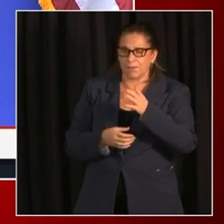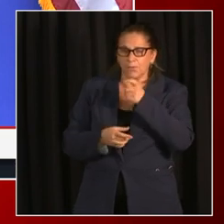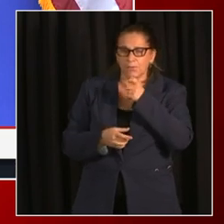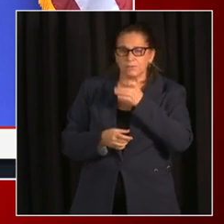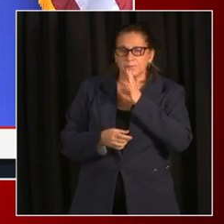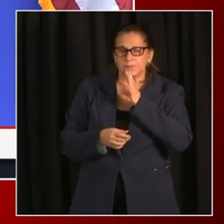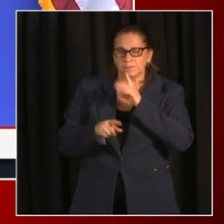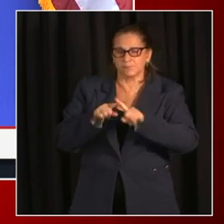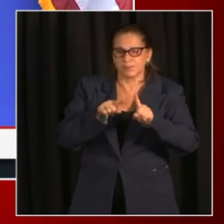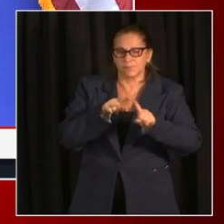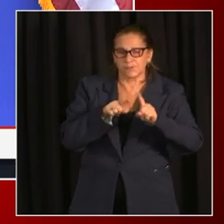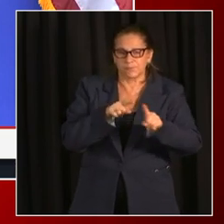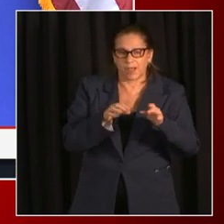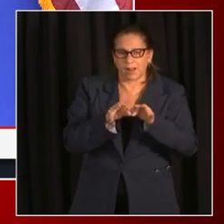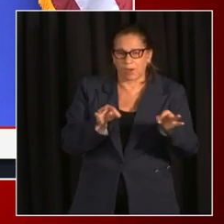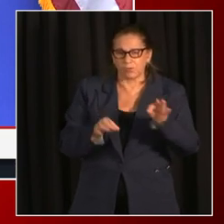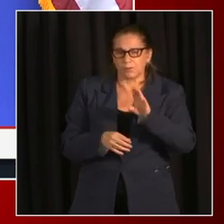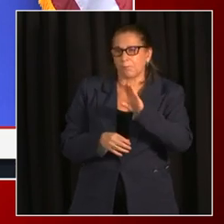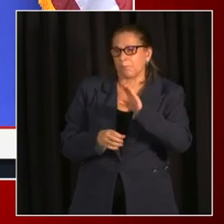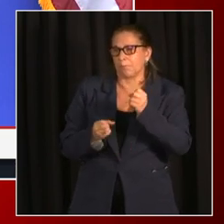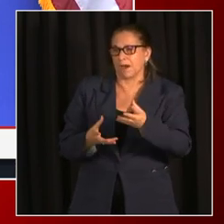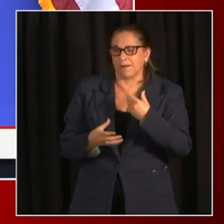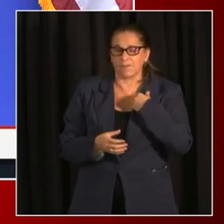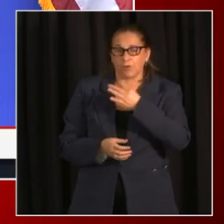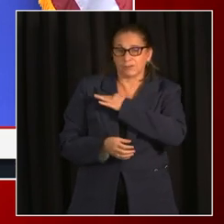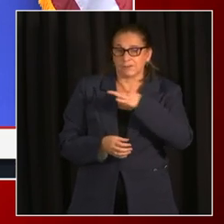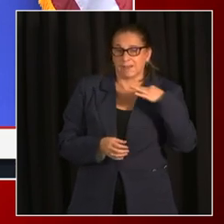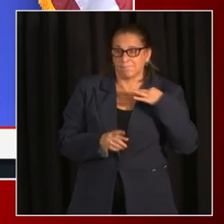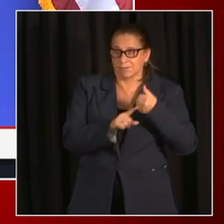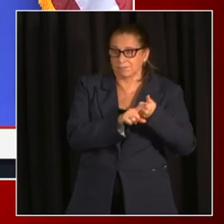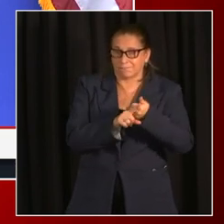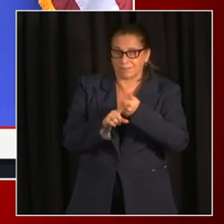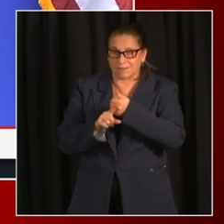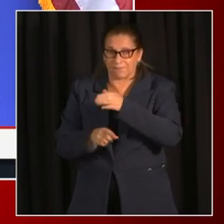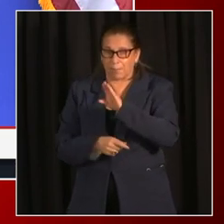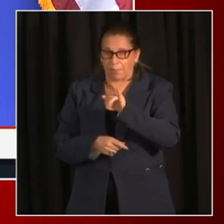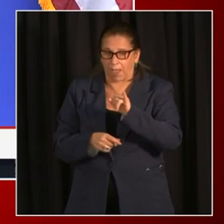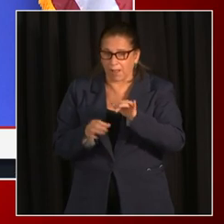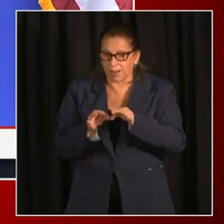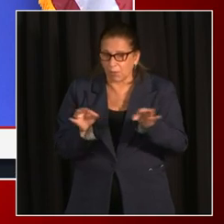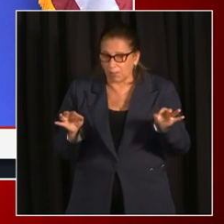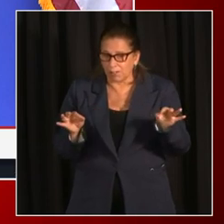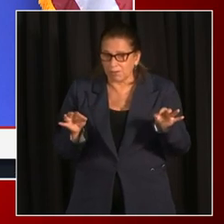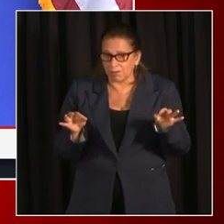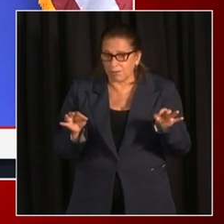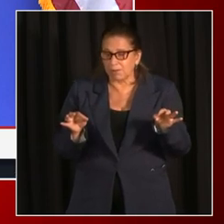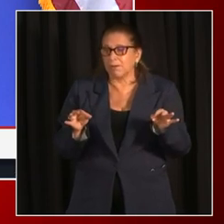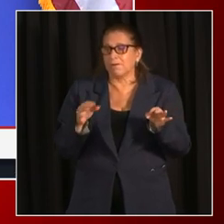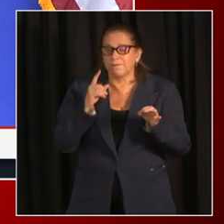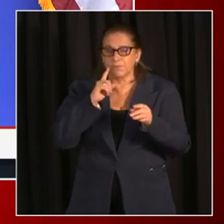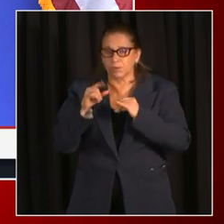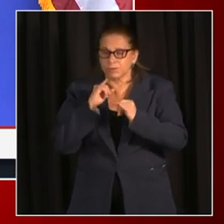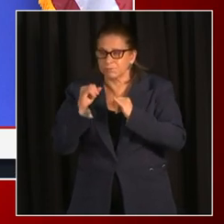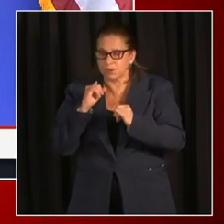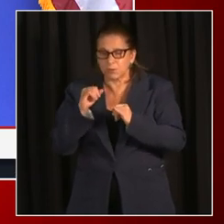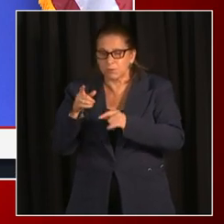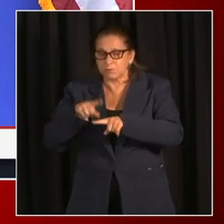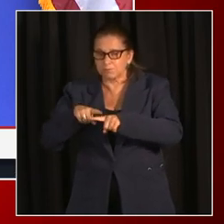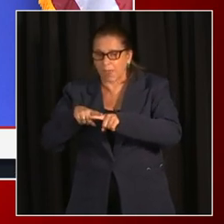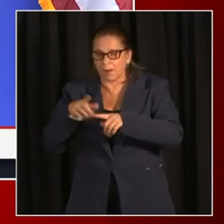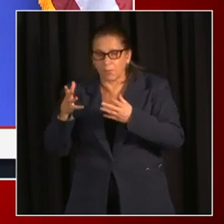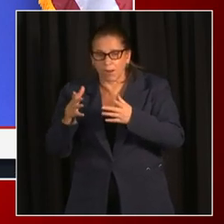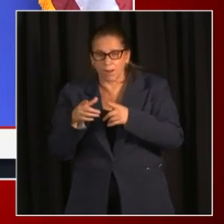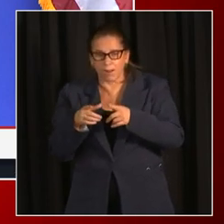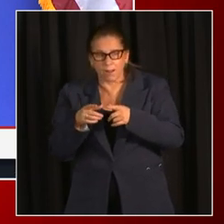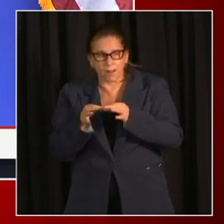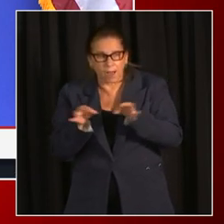district. But we want to make sure that we are doing a good job of pairing those languages for the initial interview. So we don't get to the